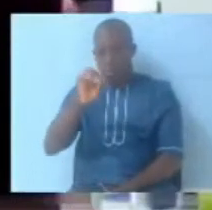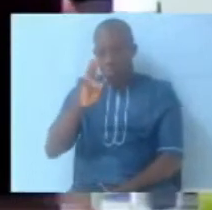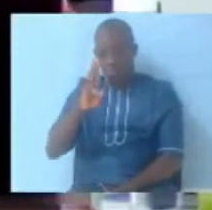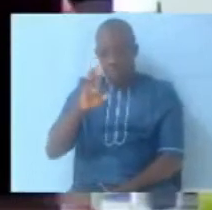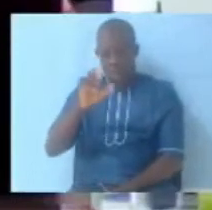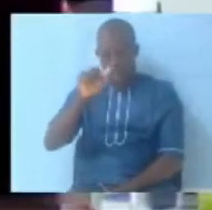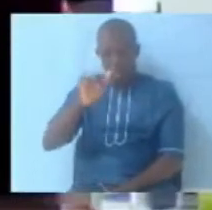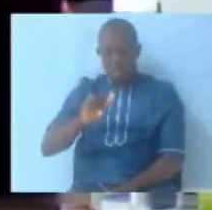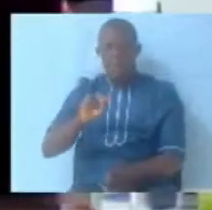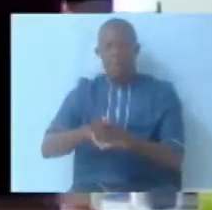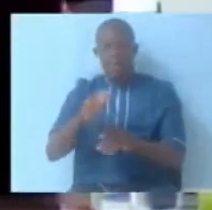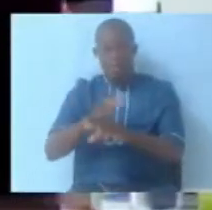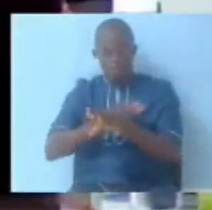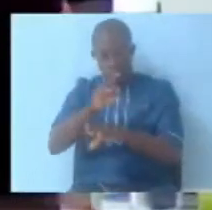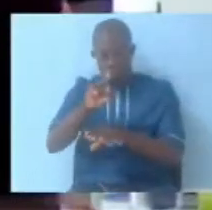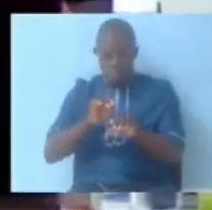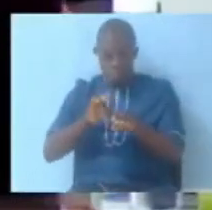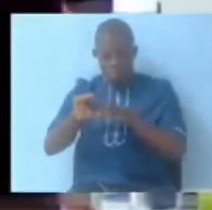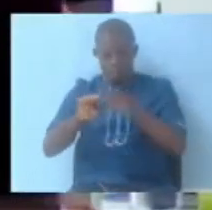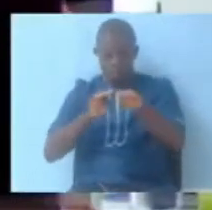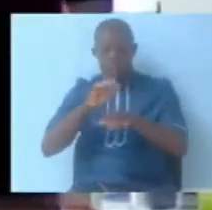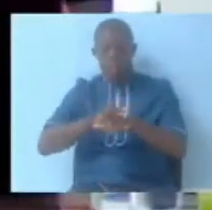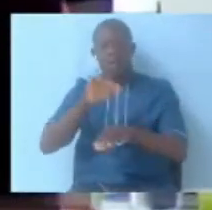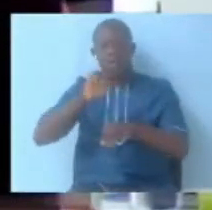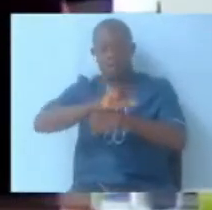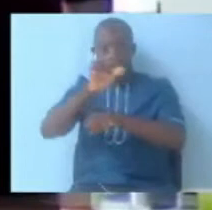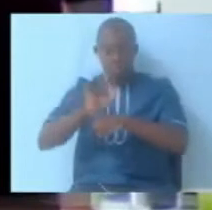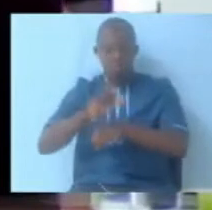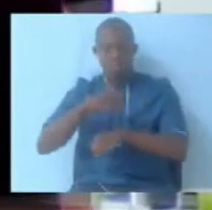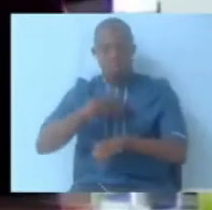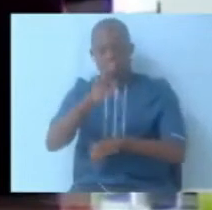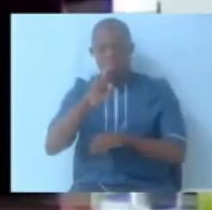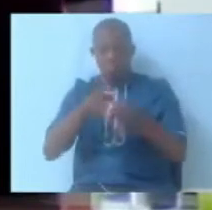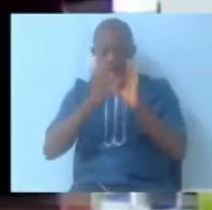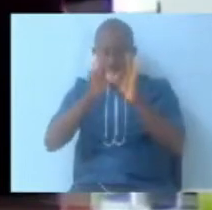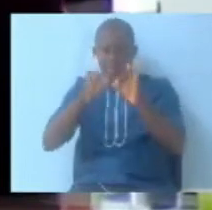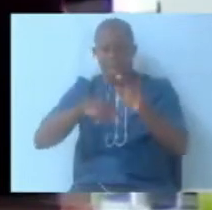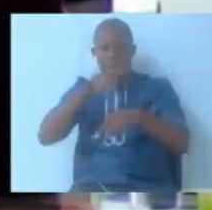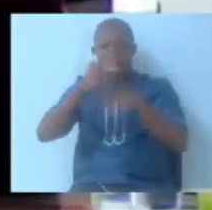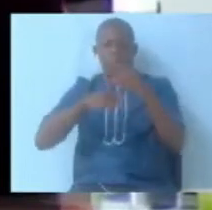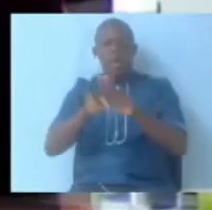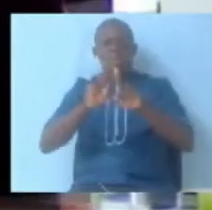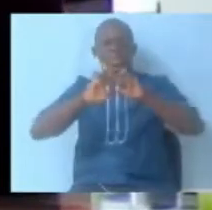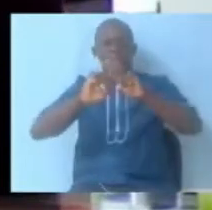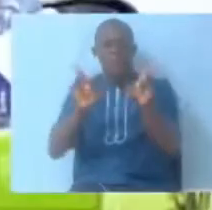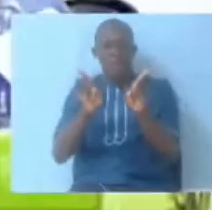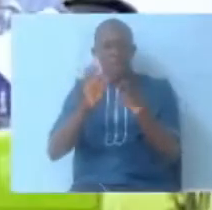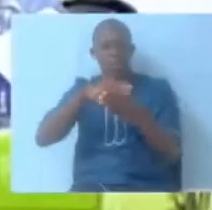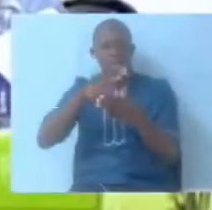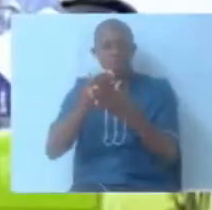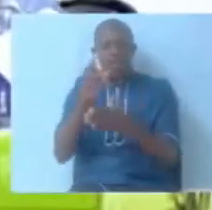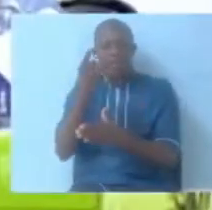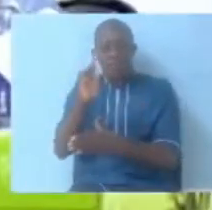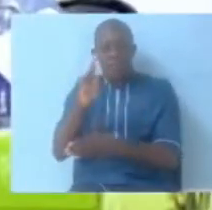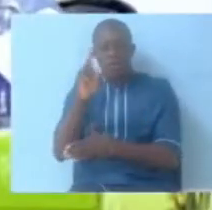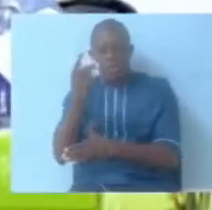I just wanted you to give us the difference between the roles of the first class, second class and third class magistrate. Mr. Touray, jande be muta